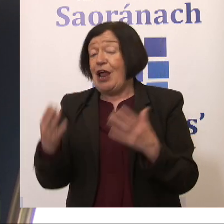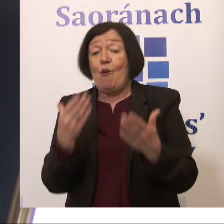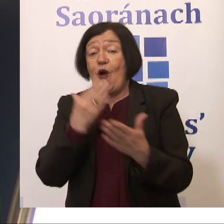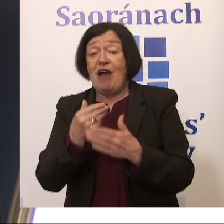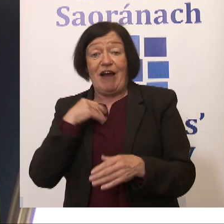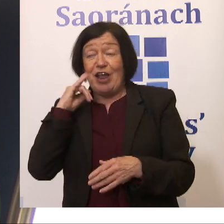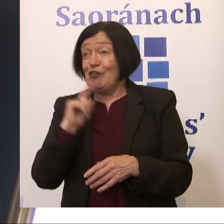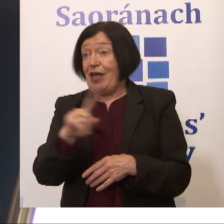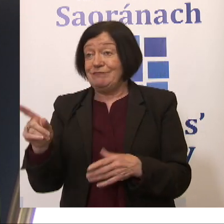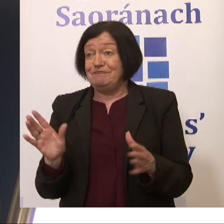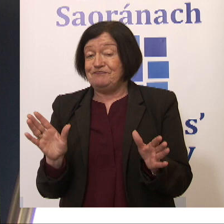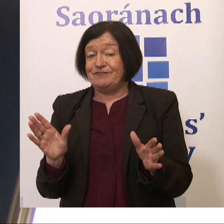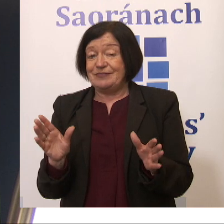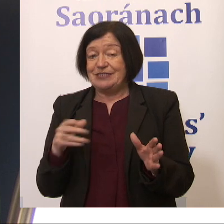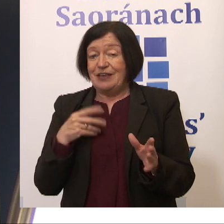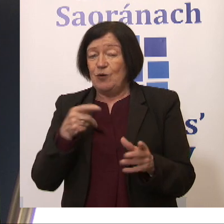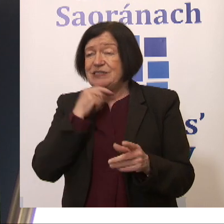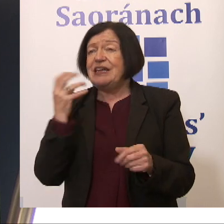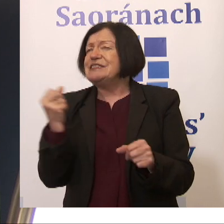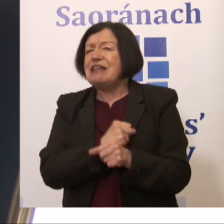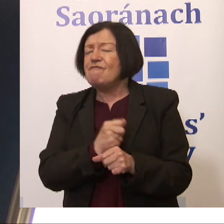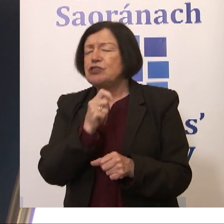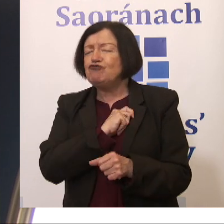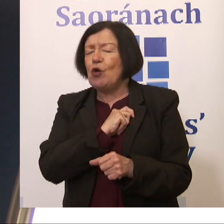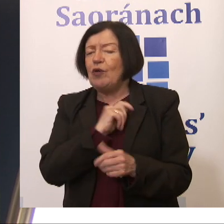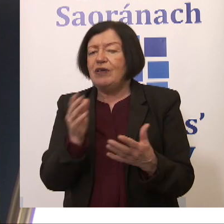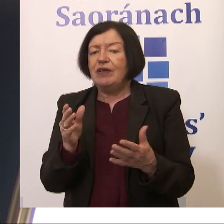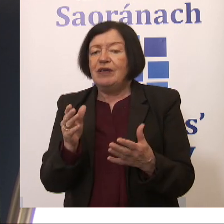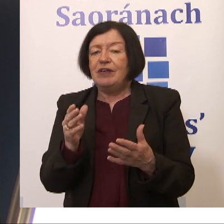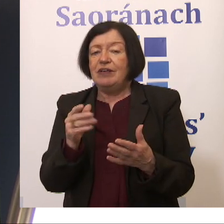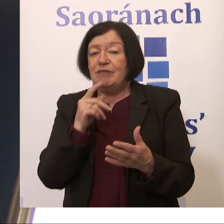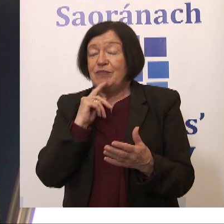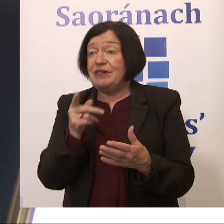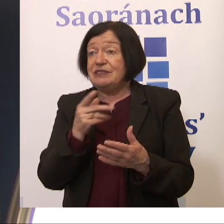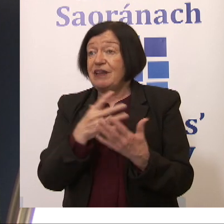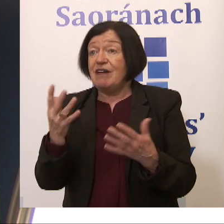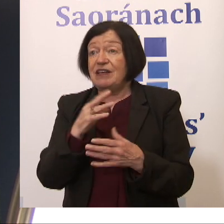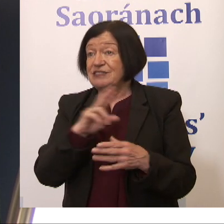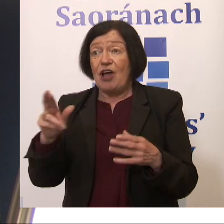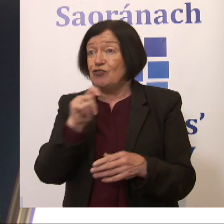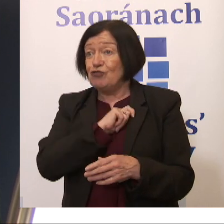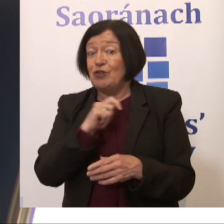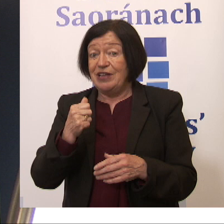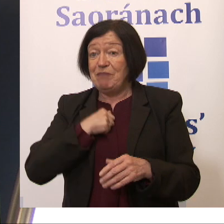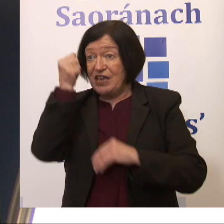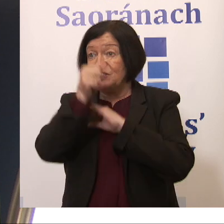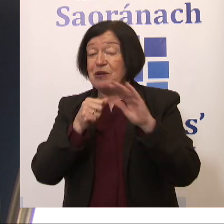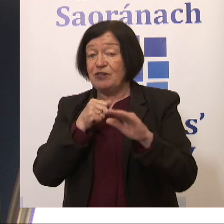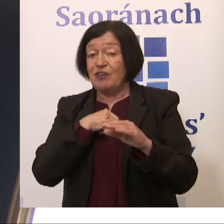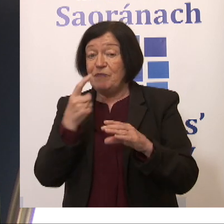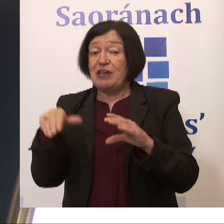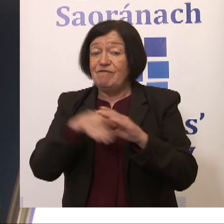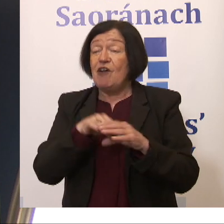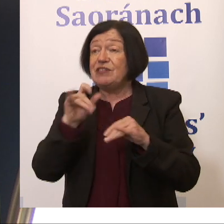I hear that, and I won't say it's never true, right? But it's very often untrue, is my experience of coming into the